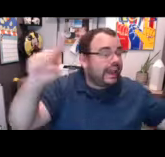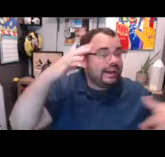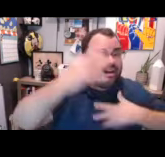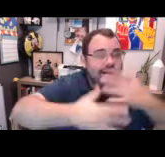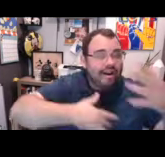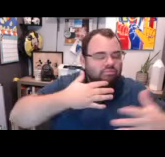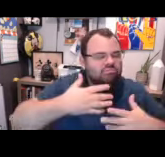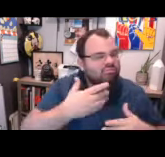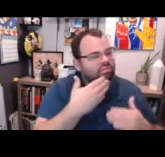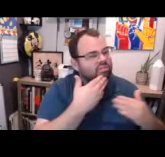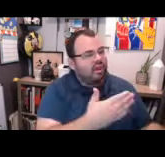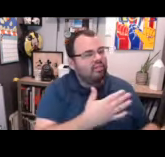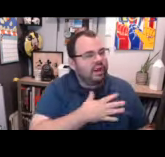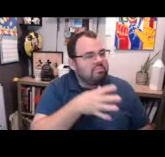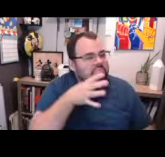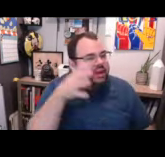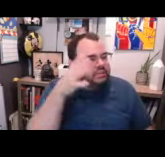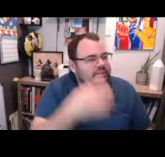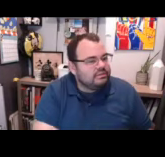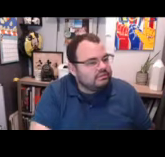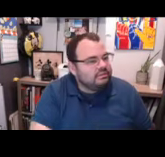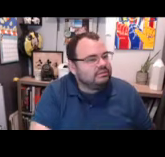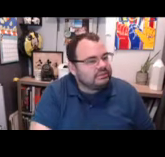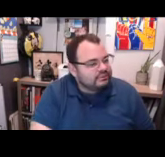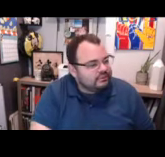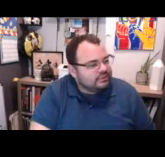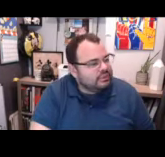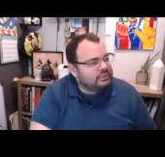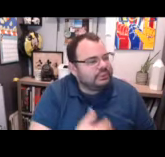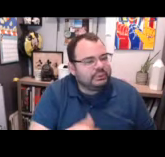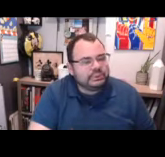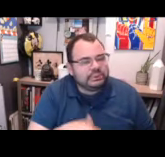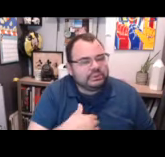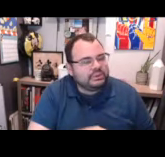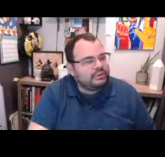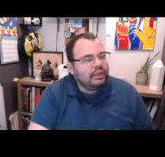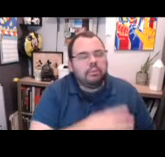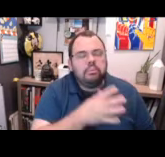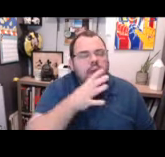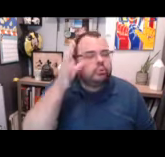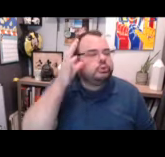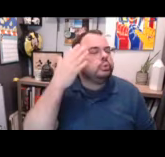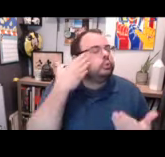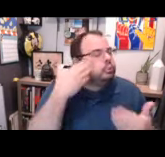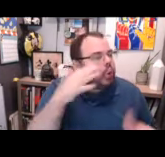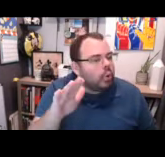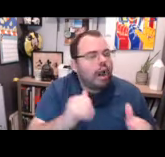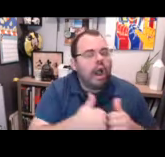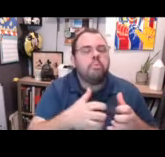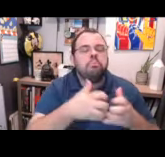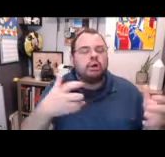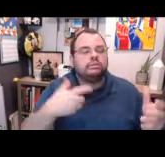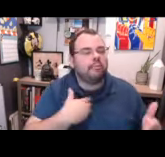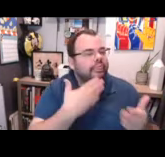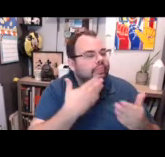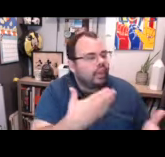engineering related, so I am really excited. And again, I'm very grateful for my parents.